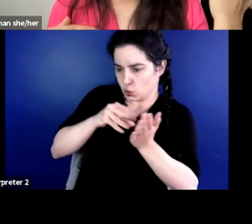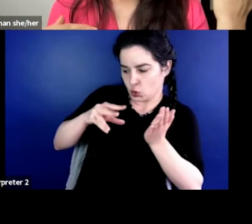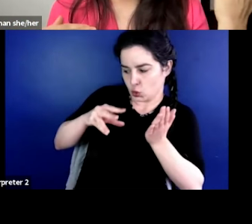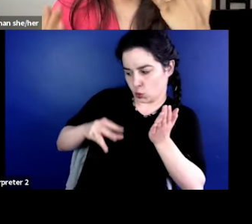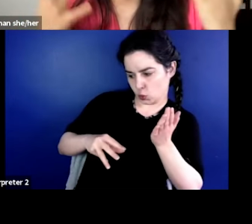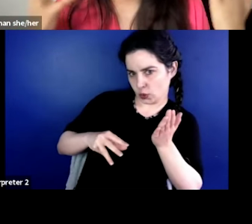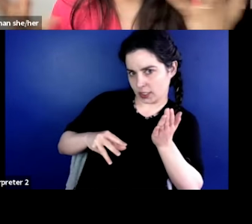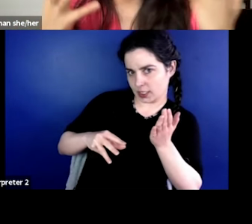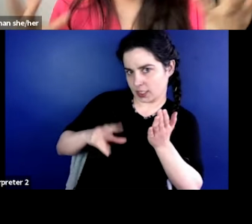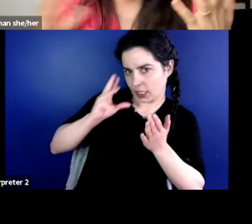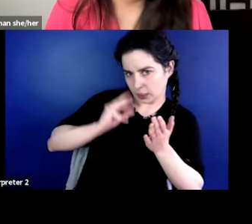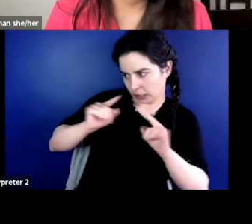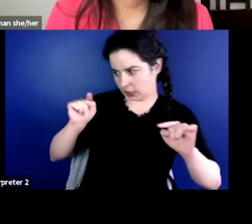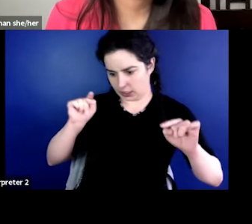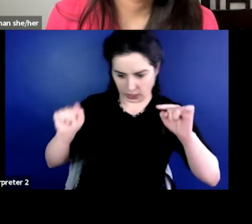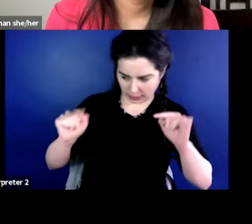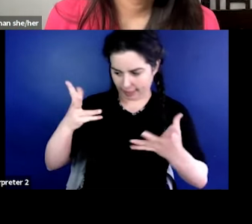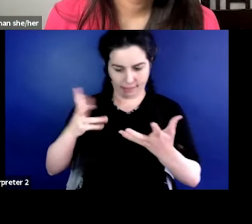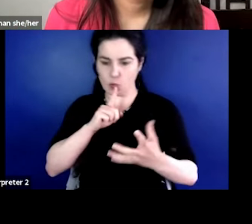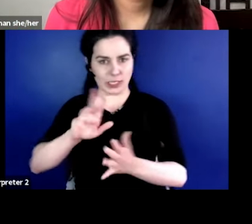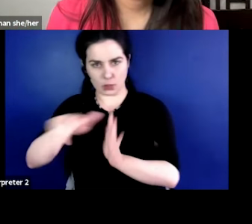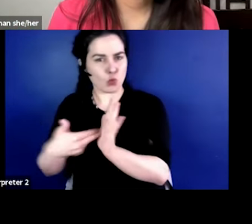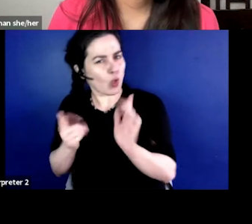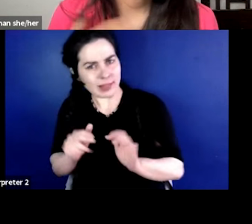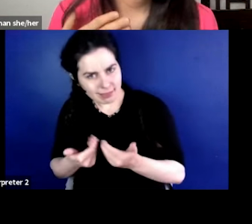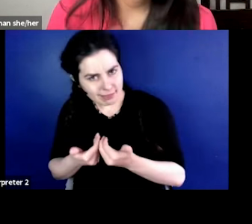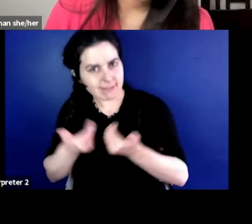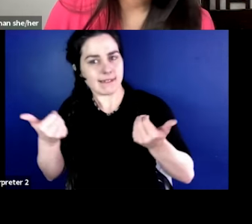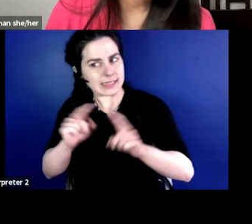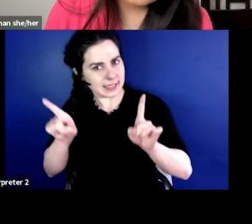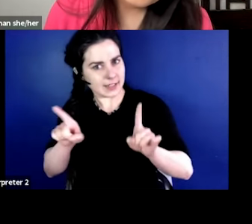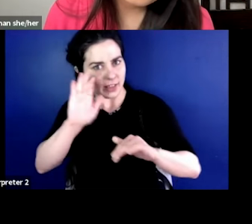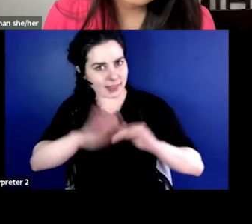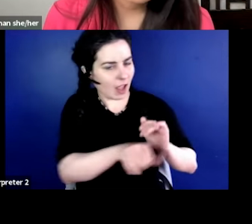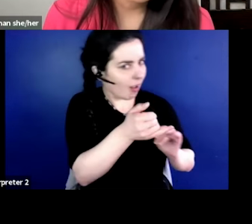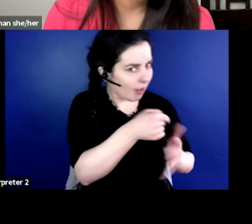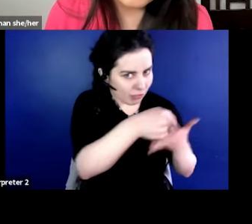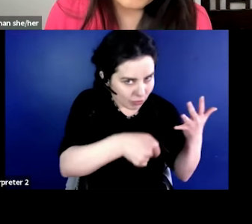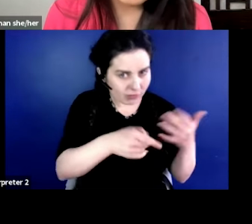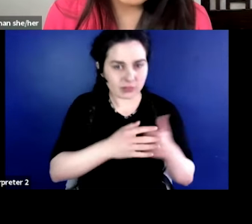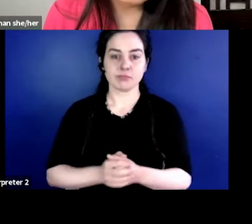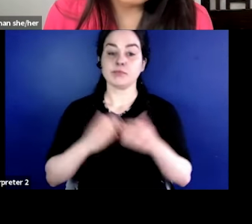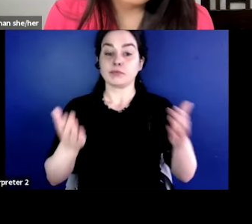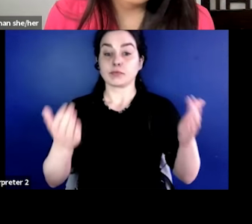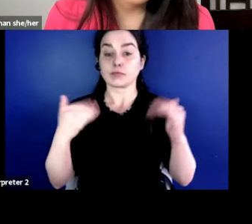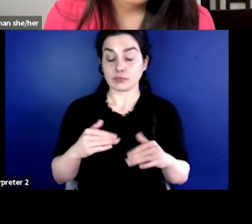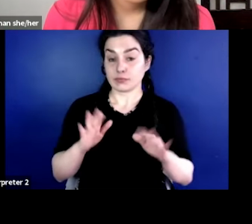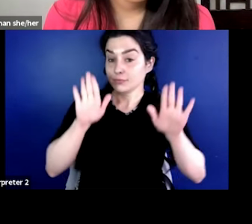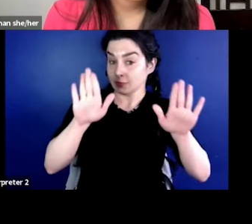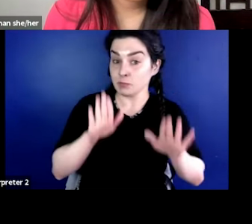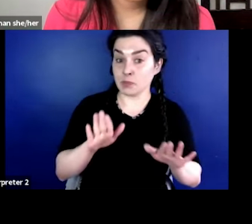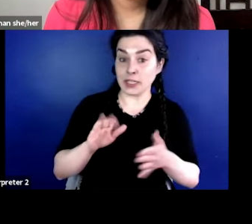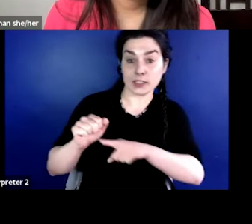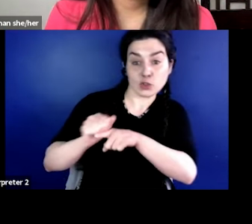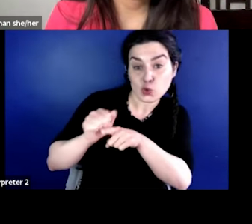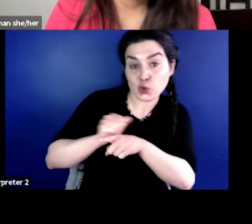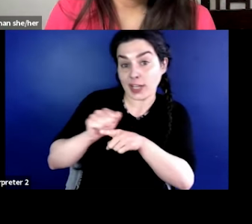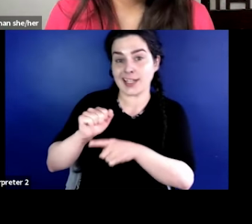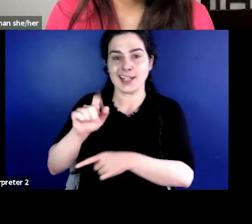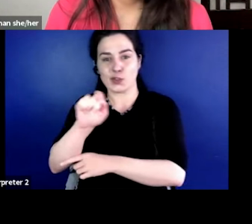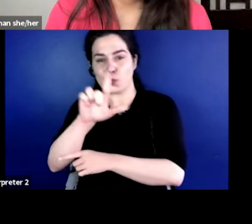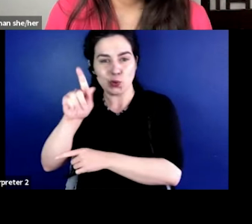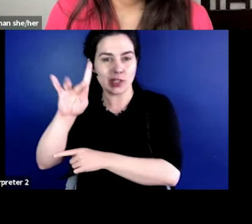as a student, and there's so much tension there. There's an amazing education training toolkit that CJ is going to touch upon. And we also have